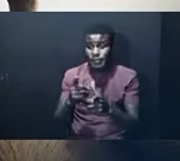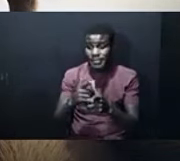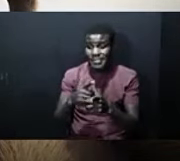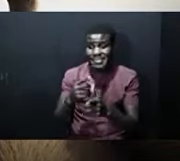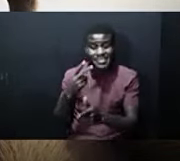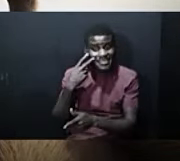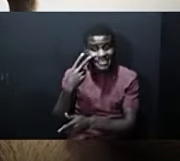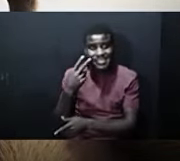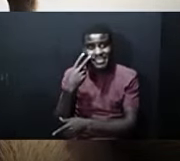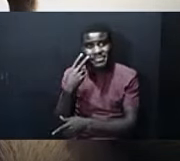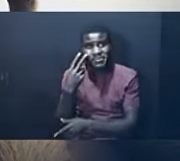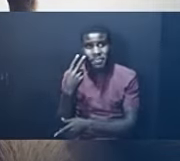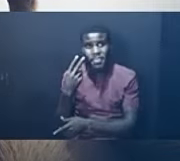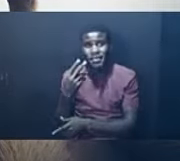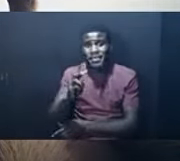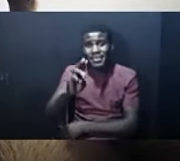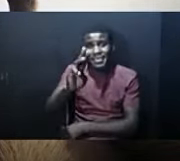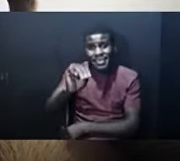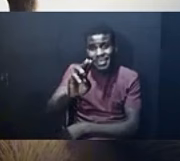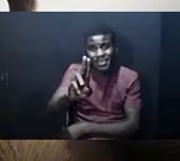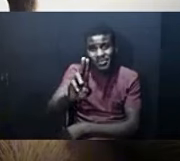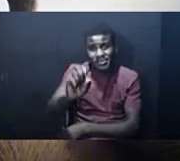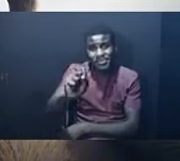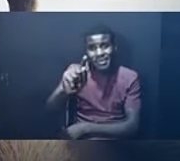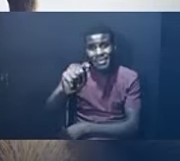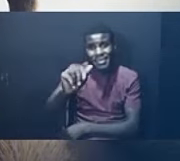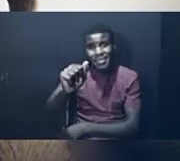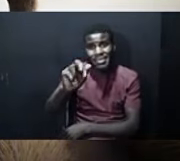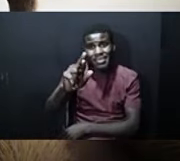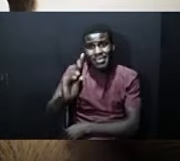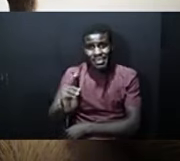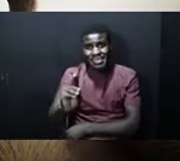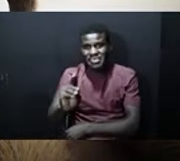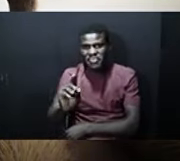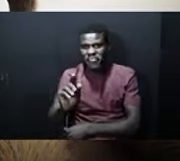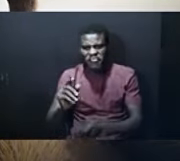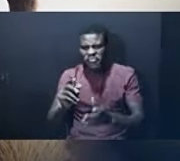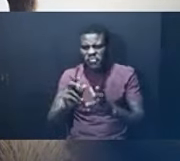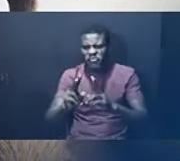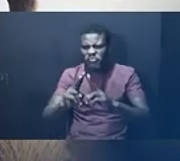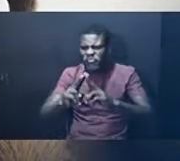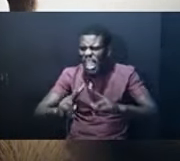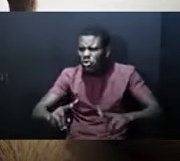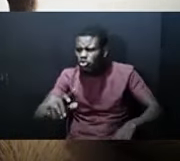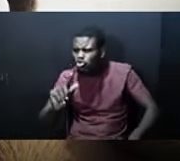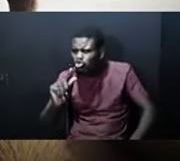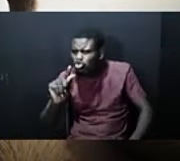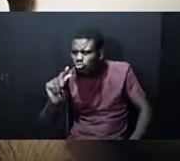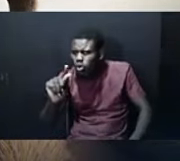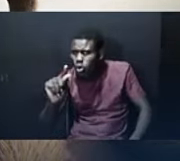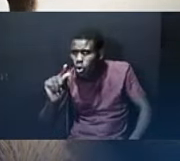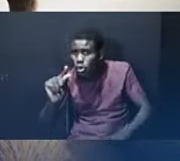the mustard seed as the smallest seed.